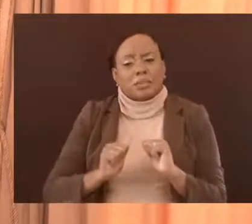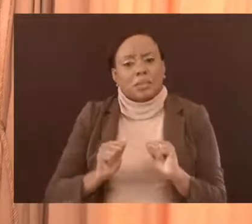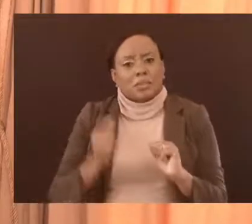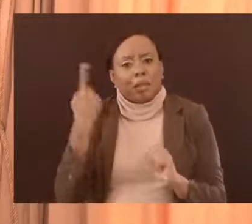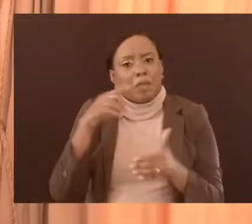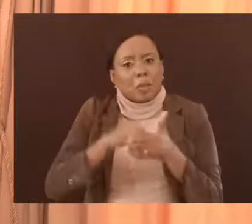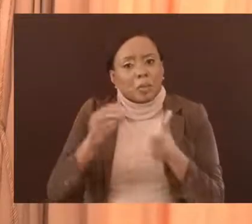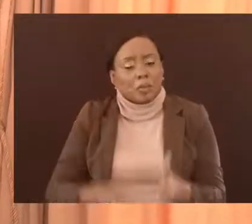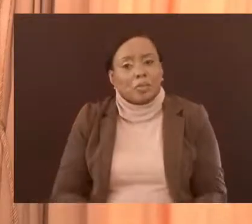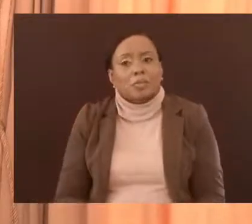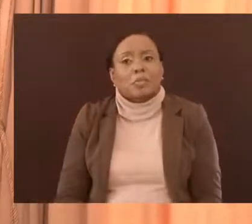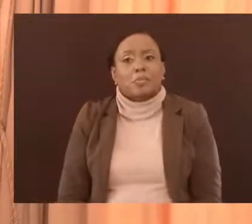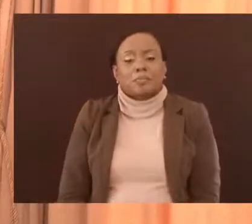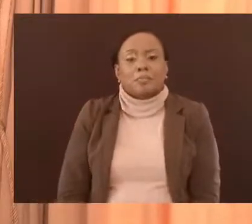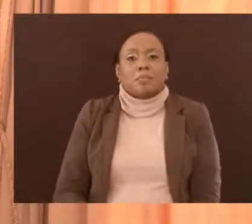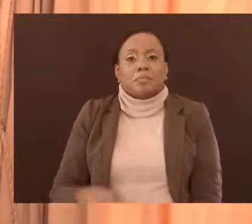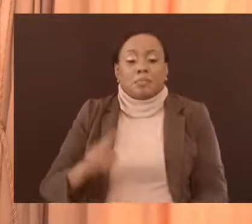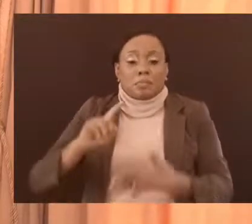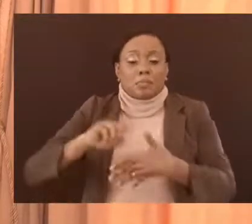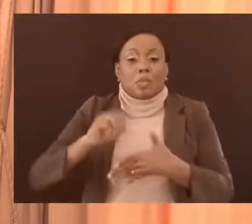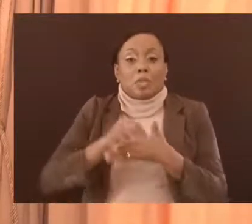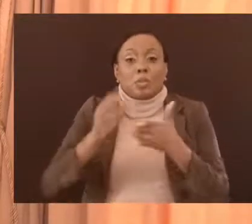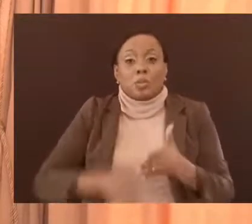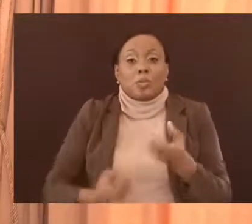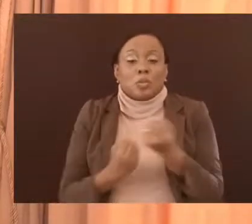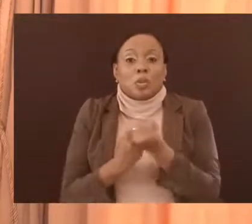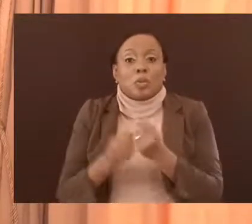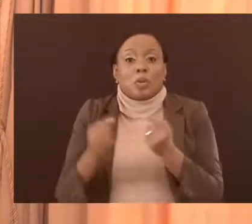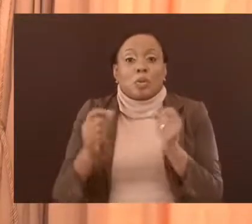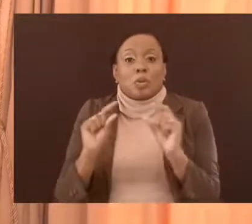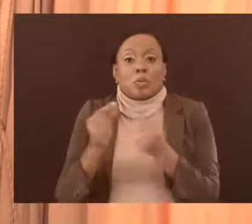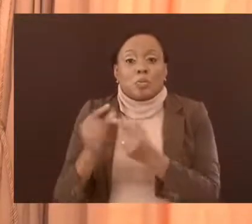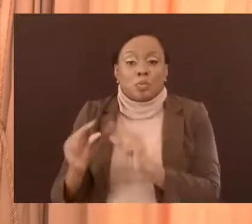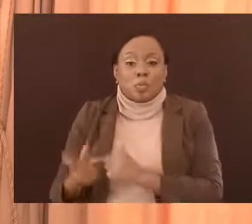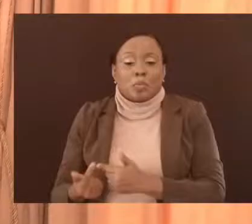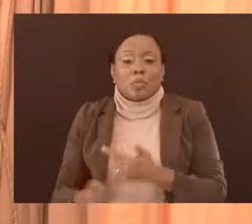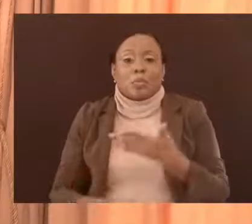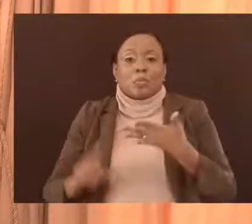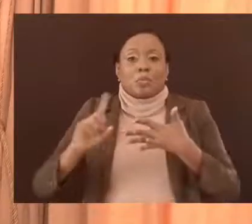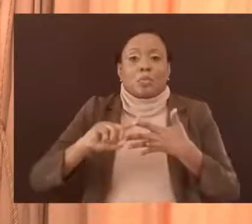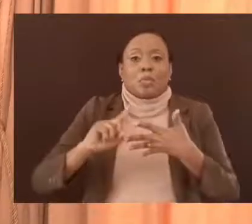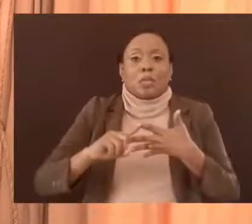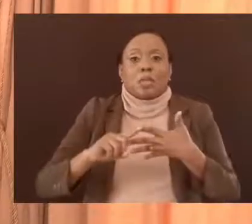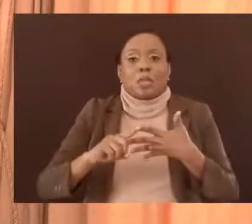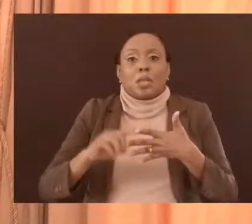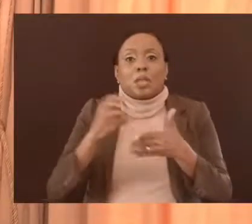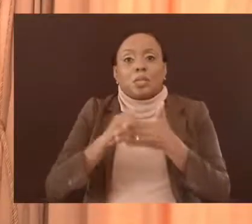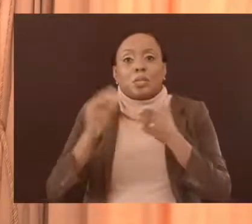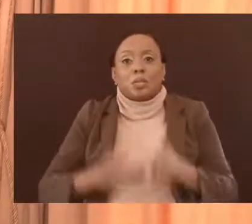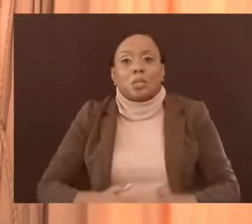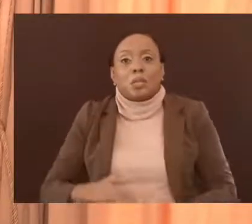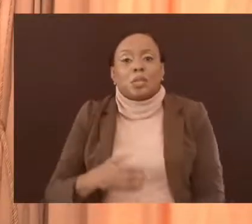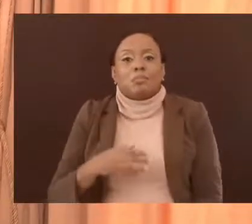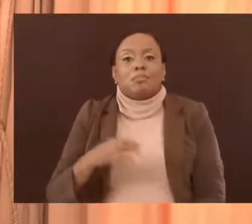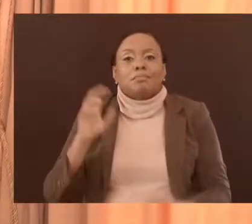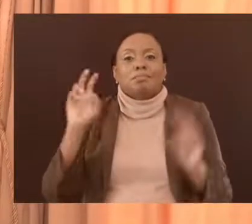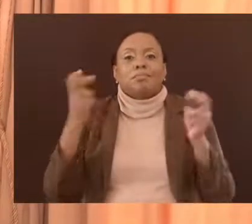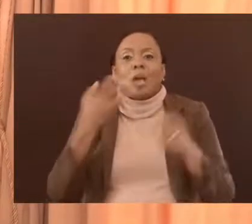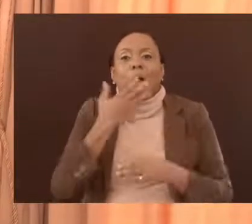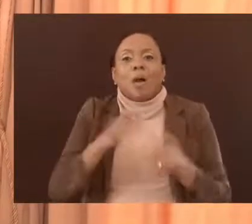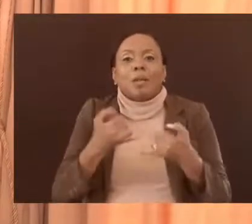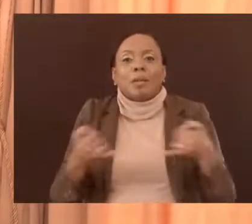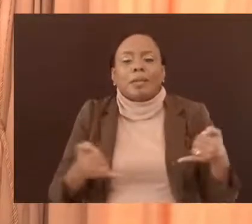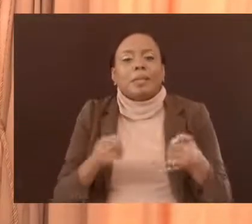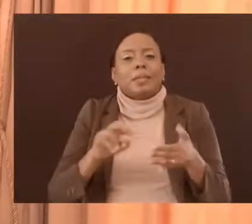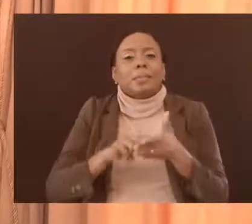will have student support groups. We will also have a student hotline that students can call in if they need to call